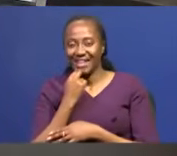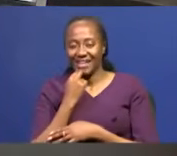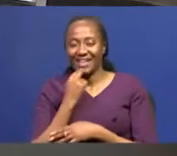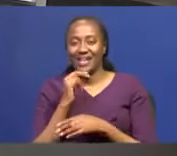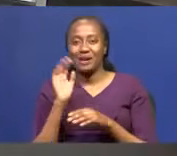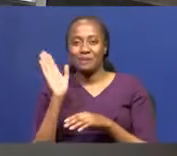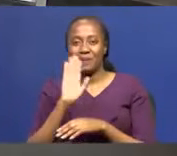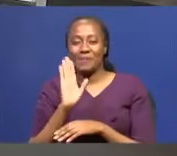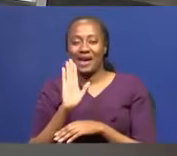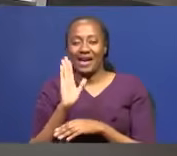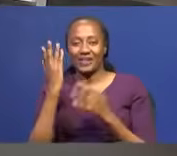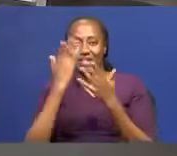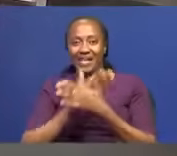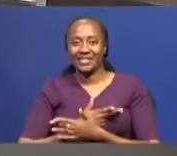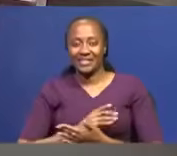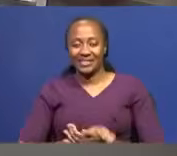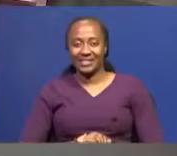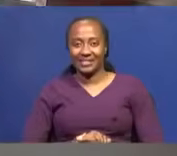Bye-bye. Good night.